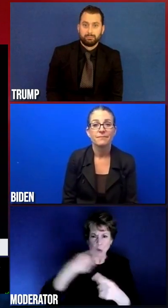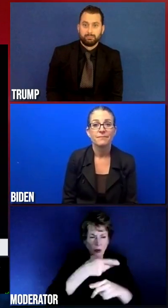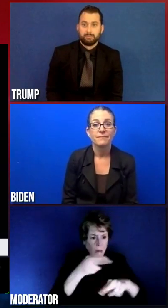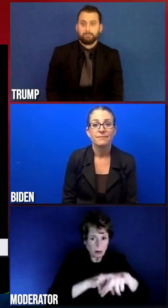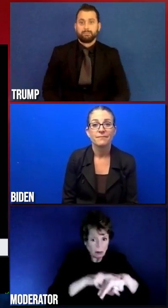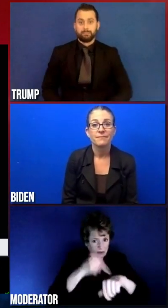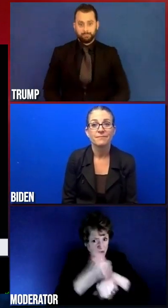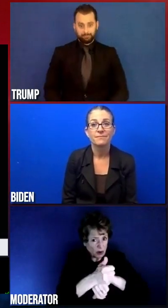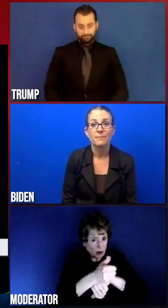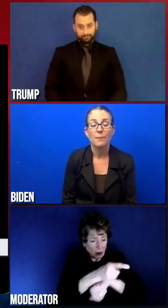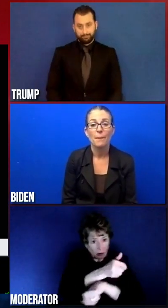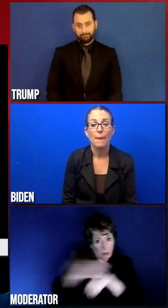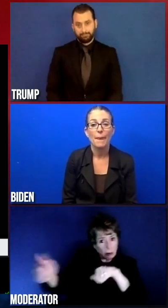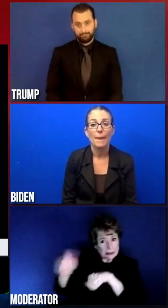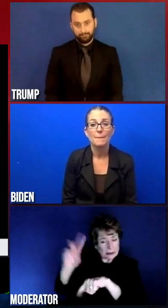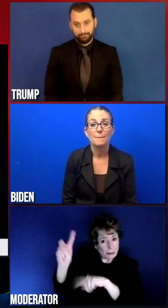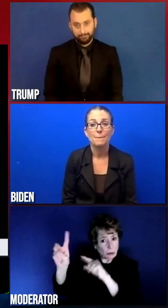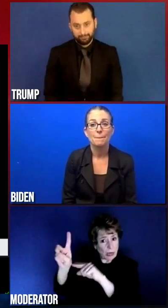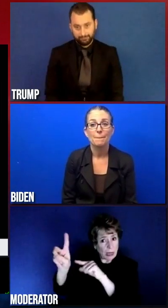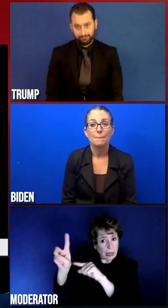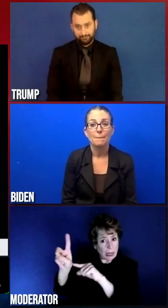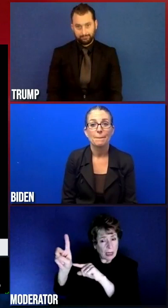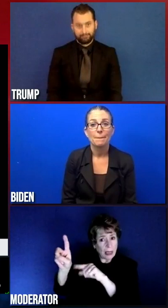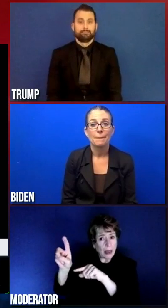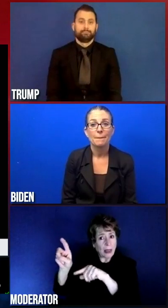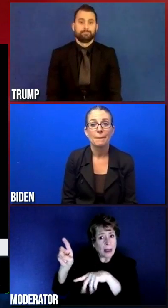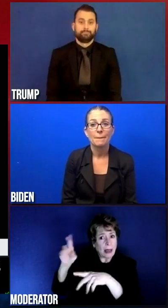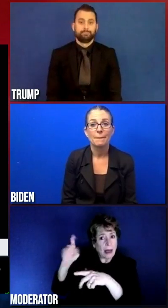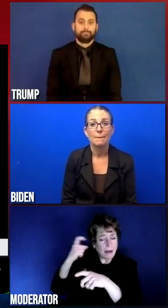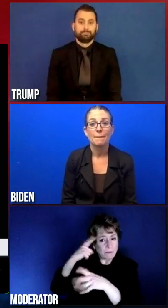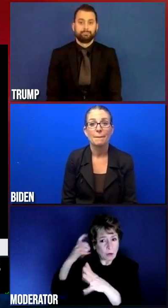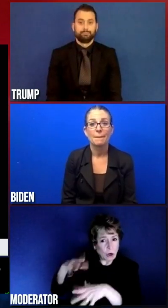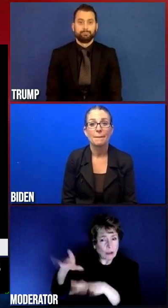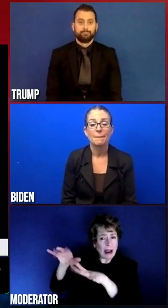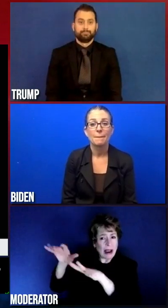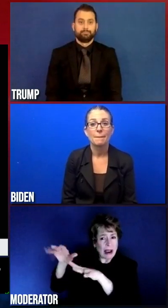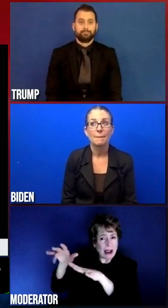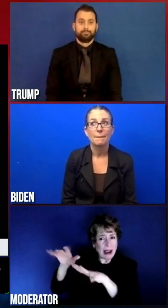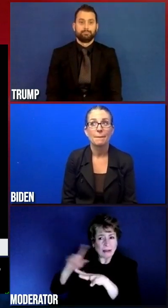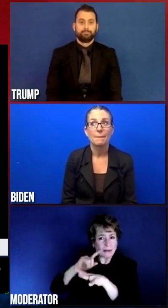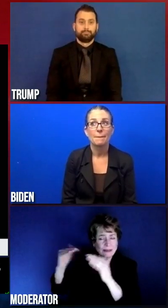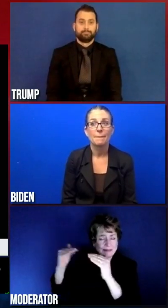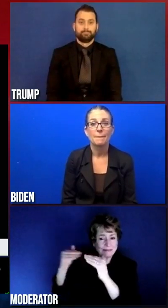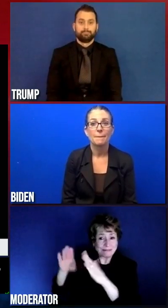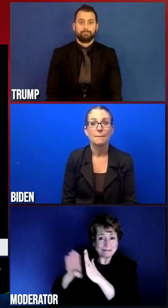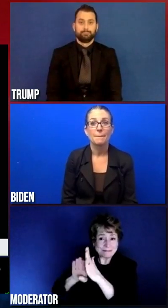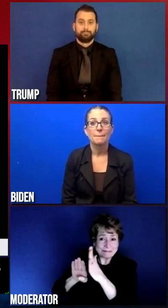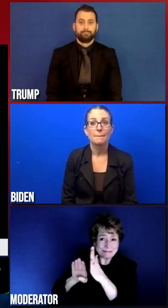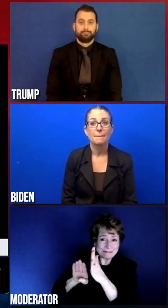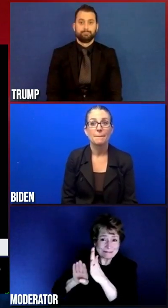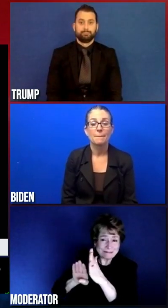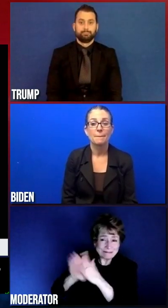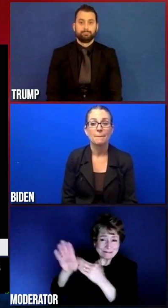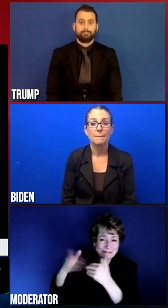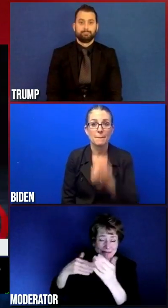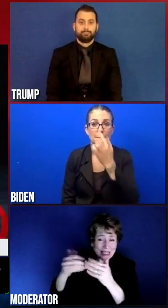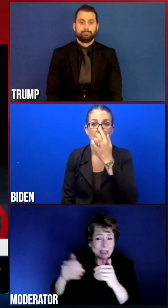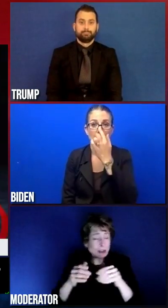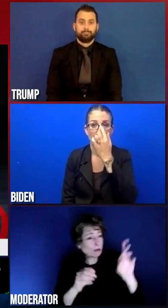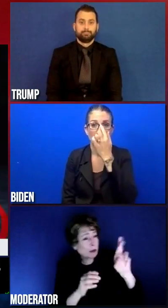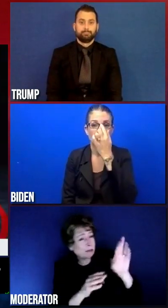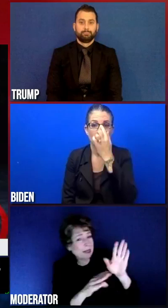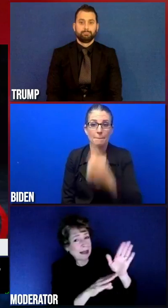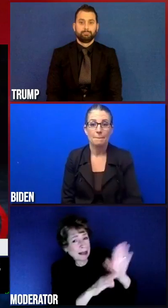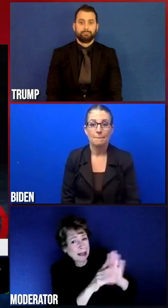Democratic governors, but in fact, there have been equivalent spikes in Republican-led cities like Tulsa and Fort Worth. So